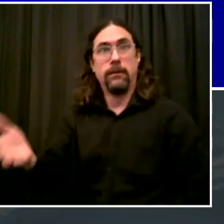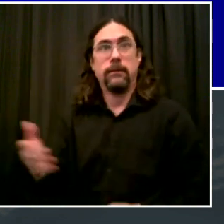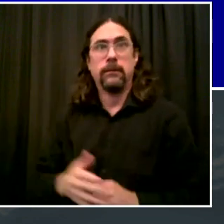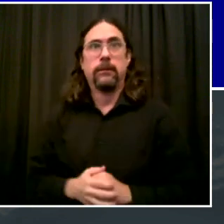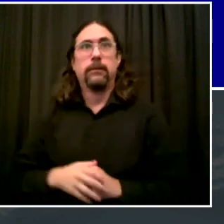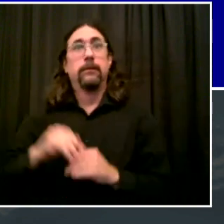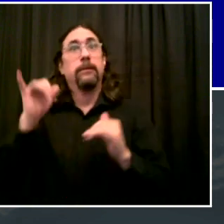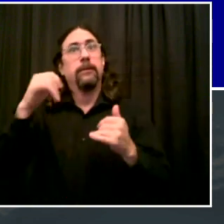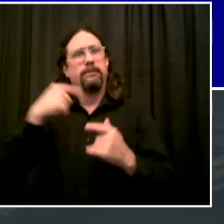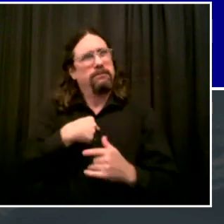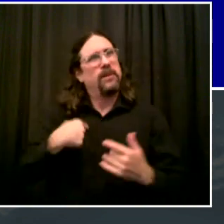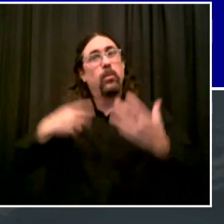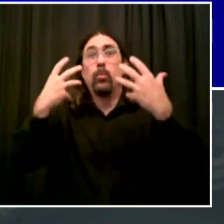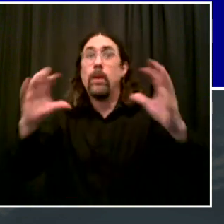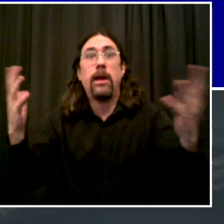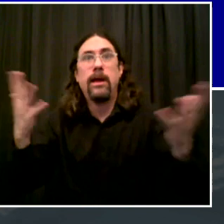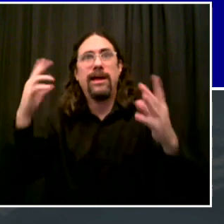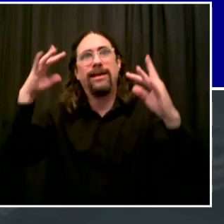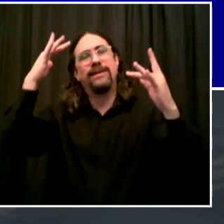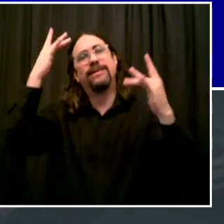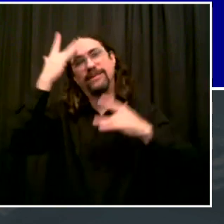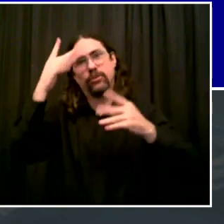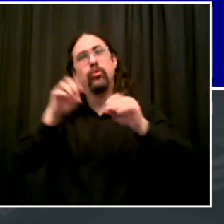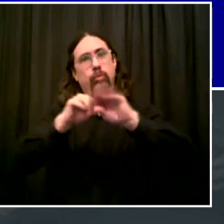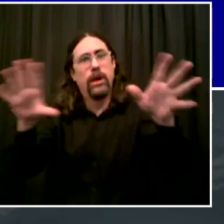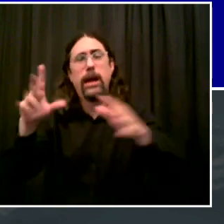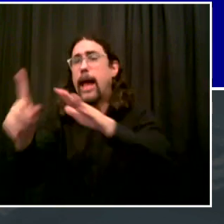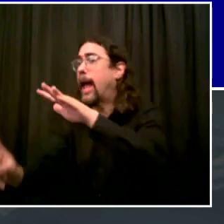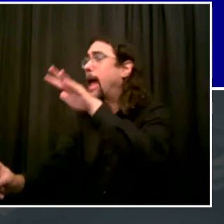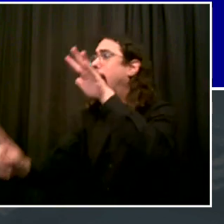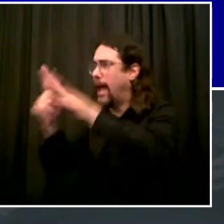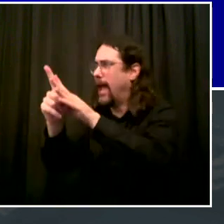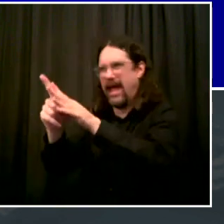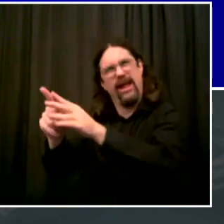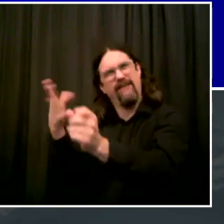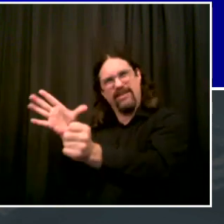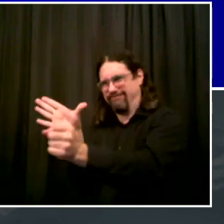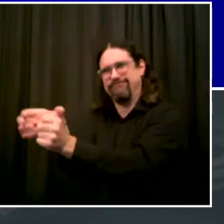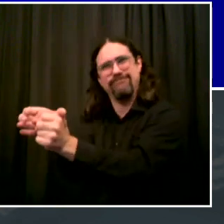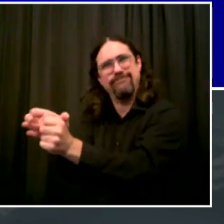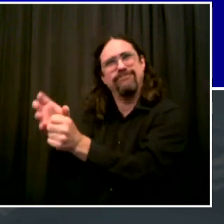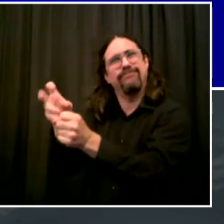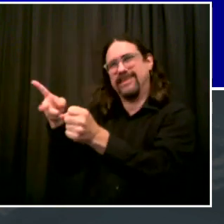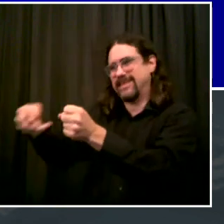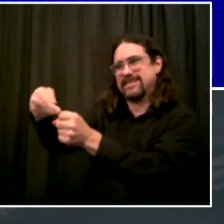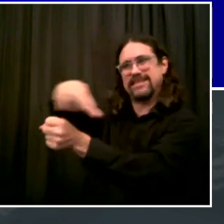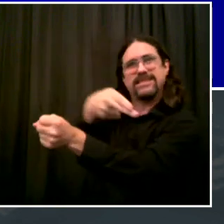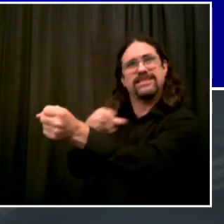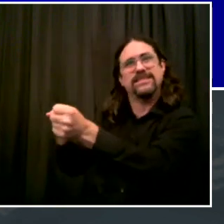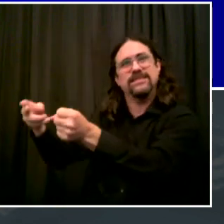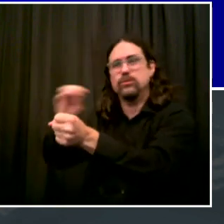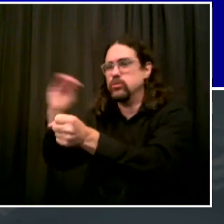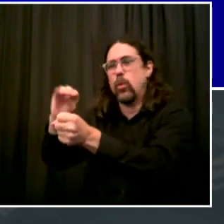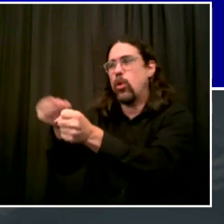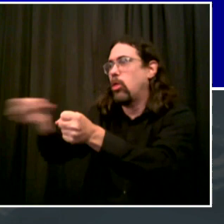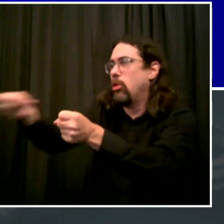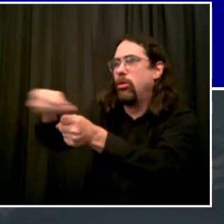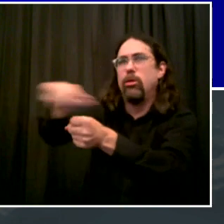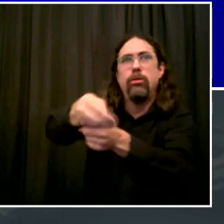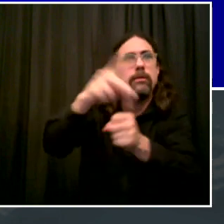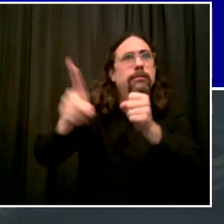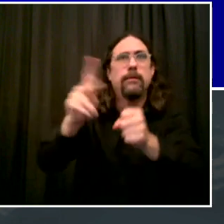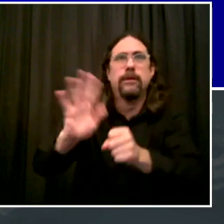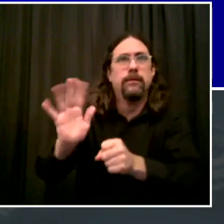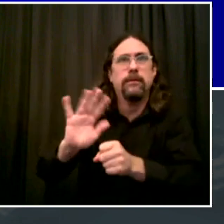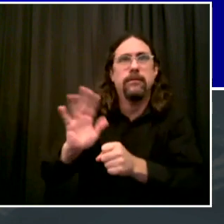least 2,500 people in this zip code in the next 2 weeks, and immediately connect those who test positive with services to